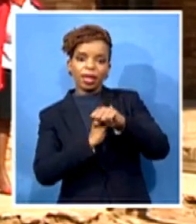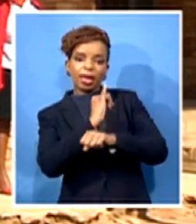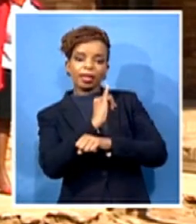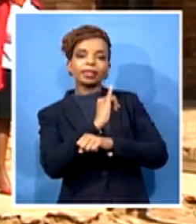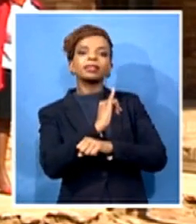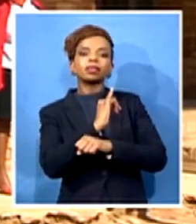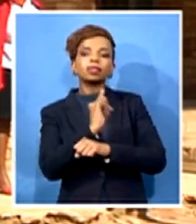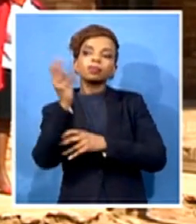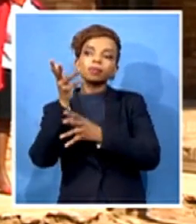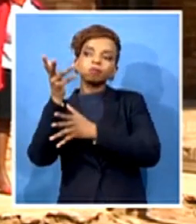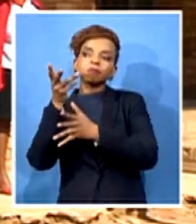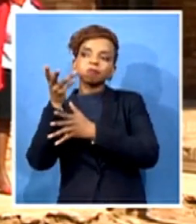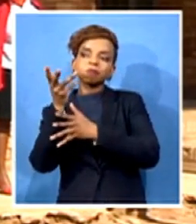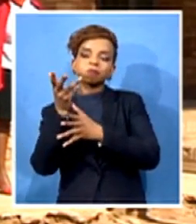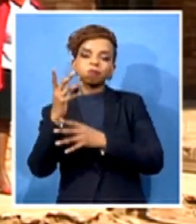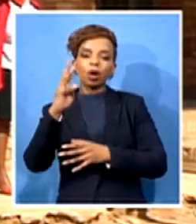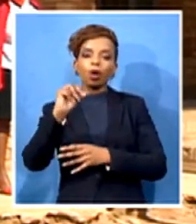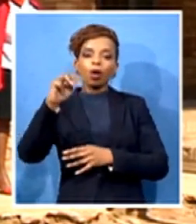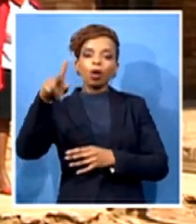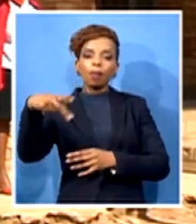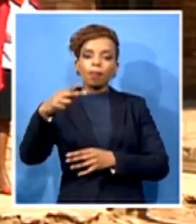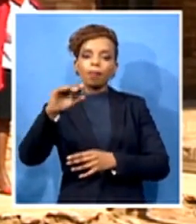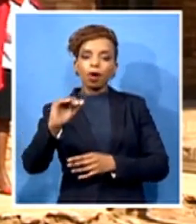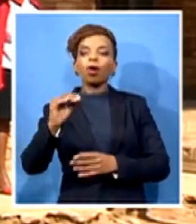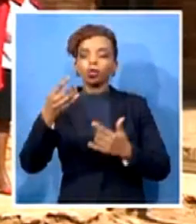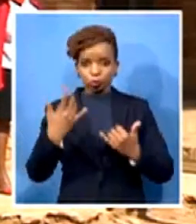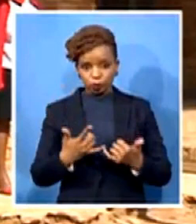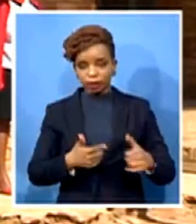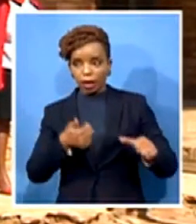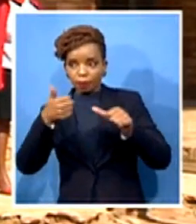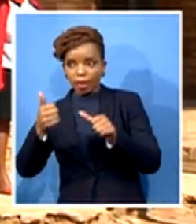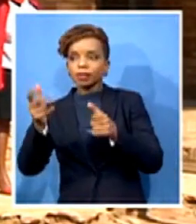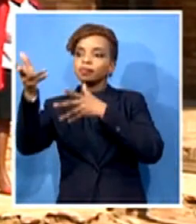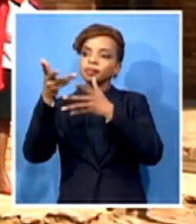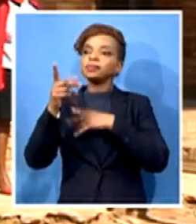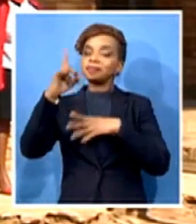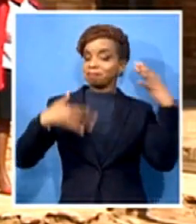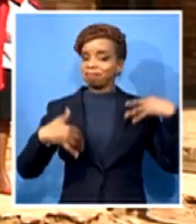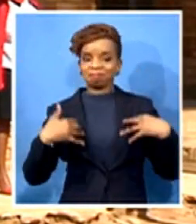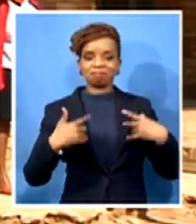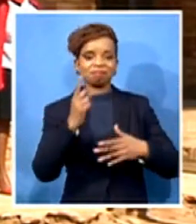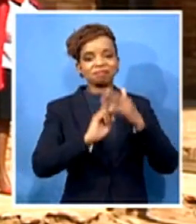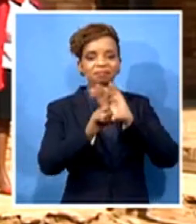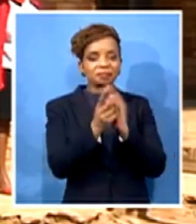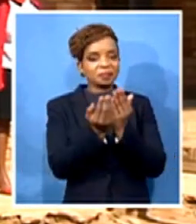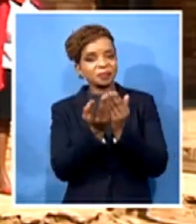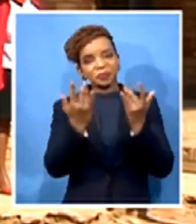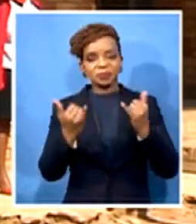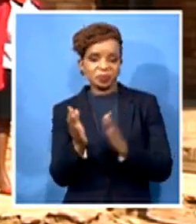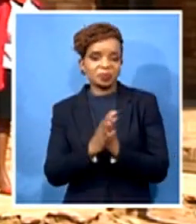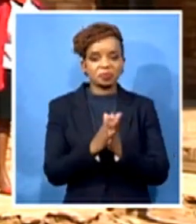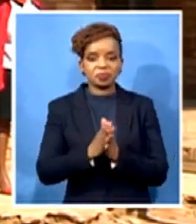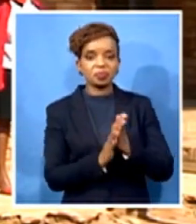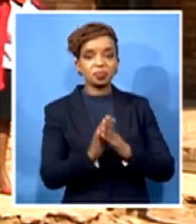the day about his excitement of going back to school. And, you know, just that excitement of being able to be in front of a teacher and I